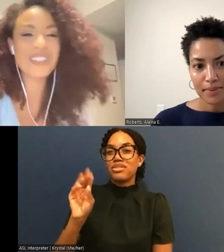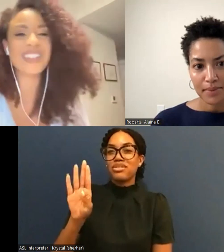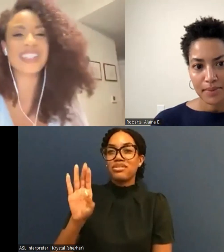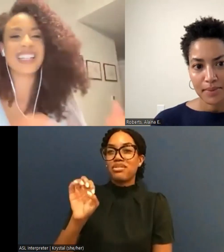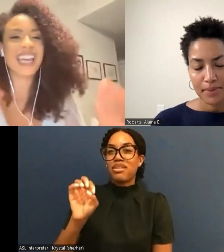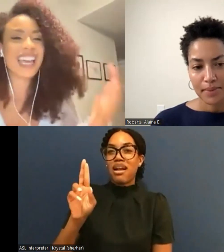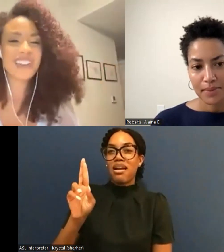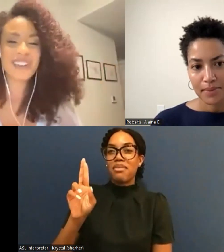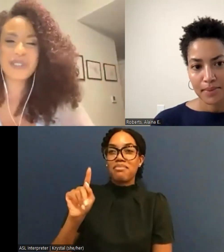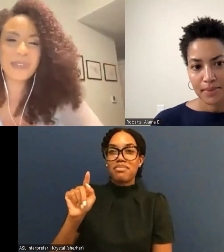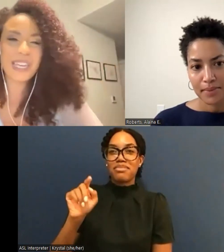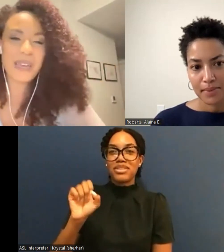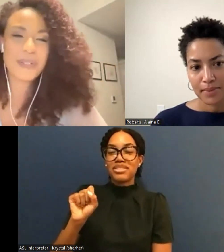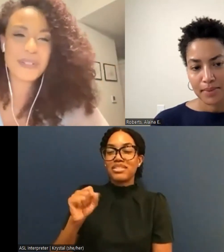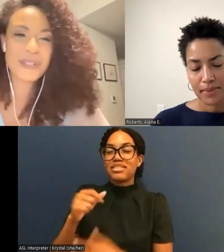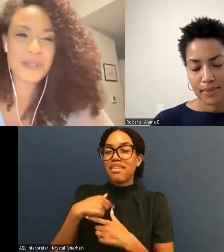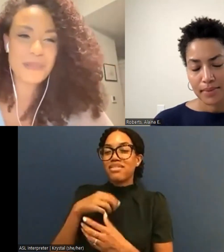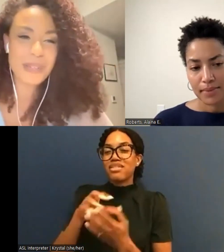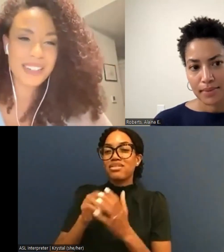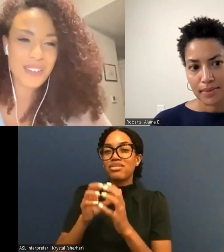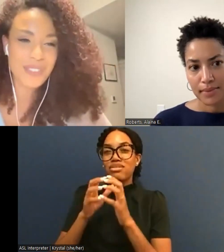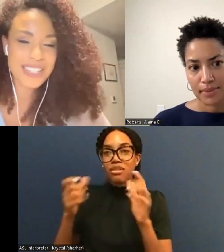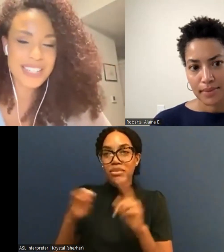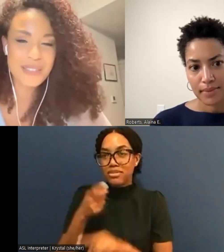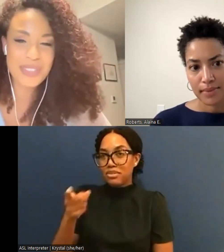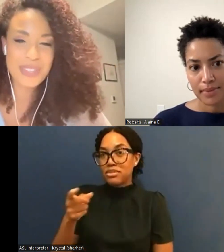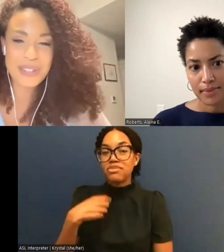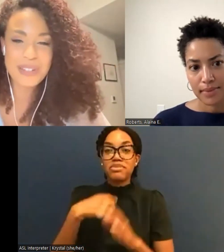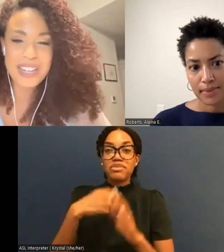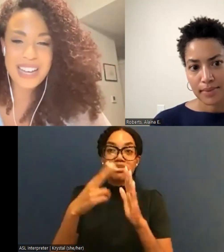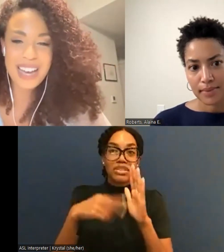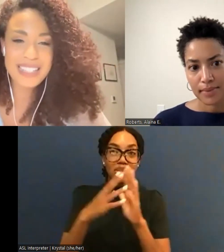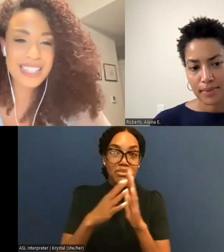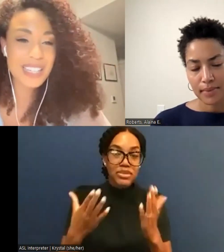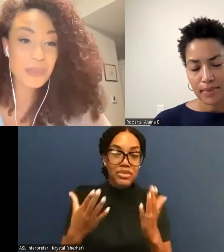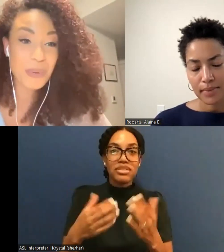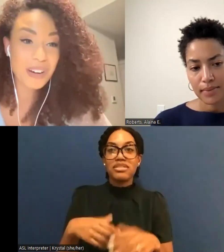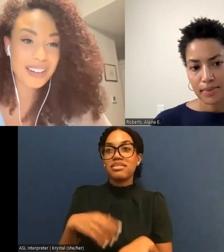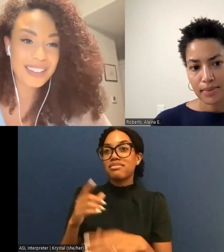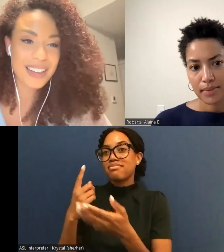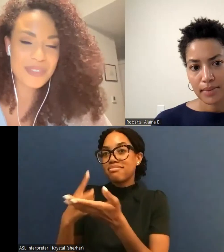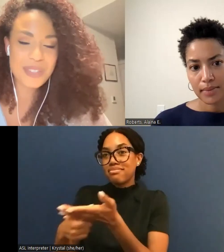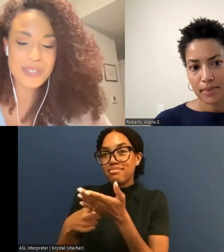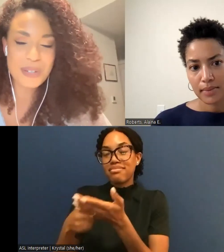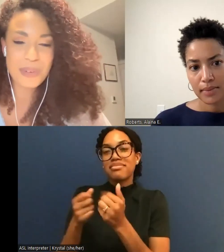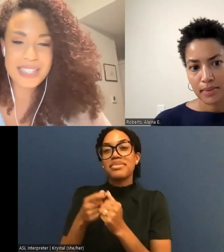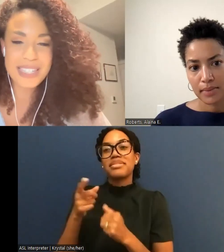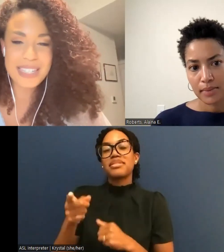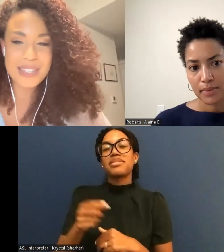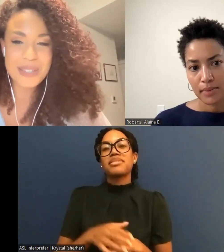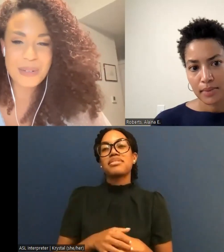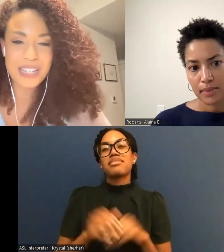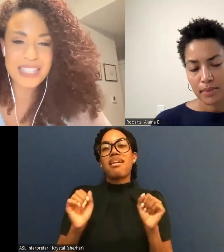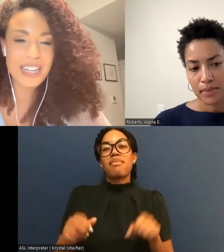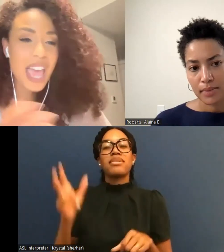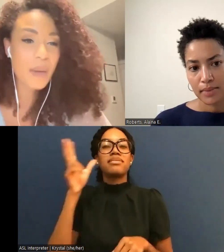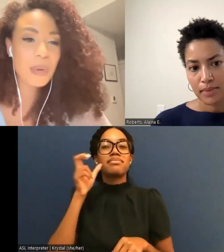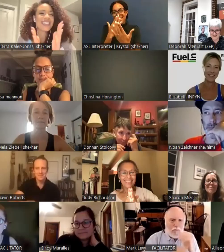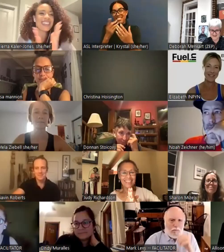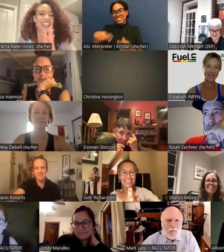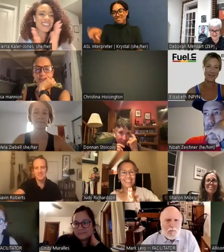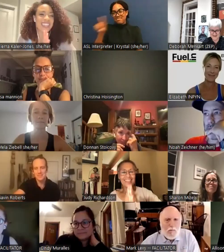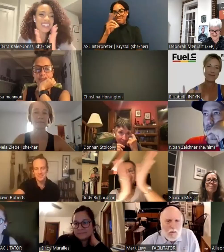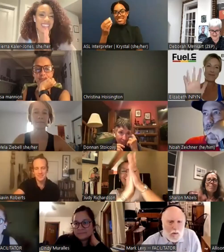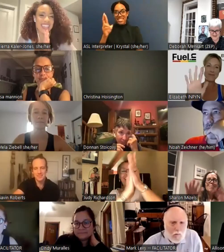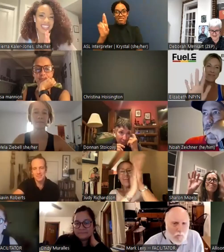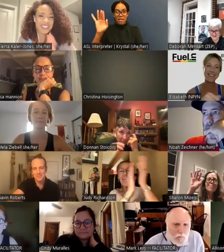reading your book and also being able to be in conversation with you to hear more of those nuances in the stories. And we thank you.